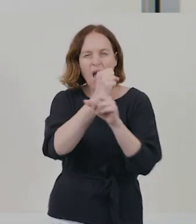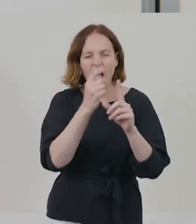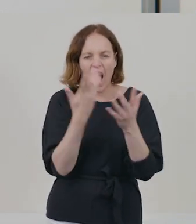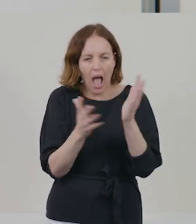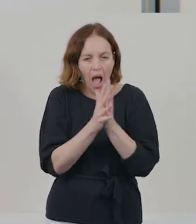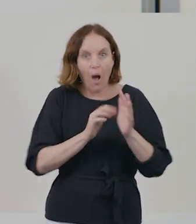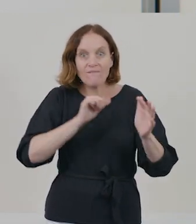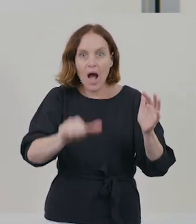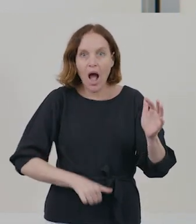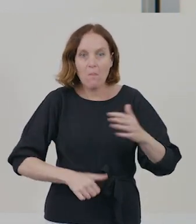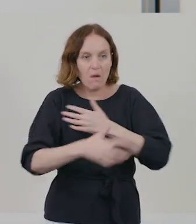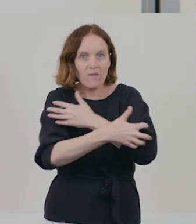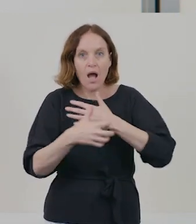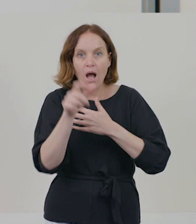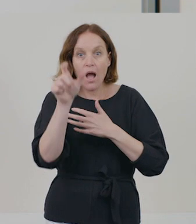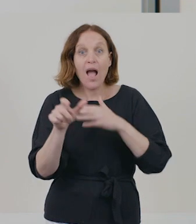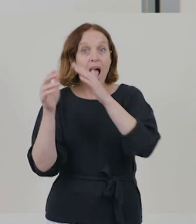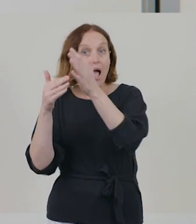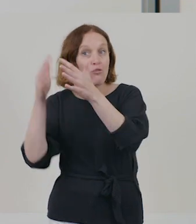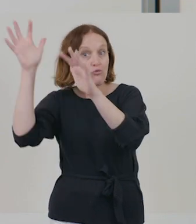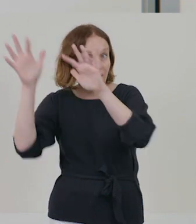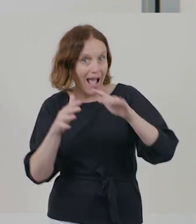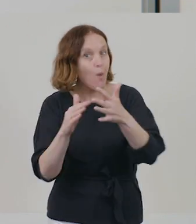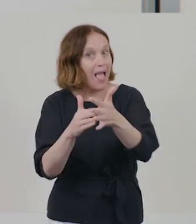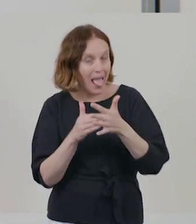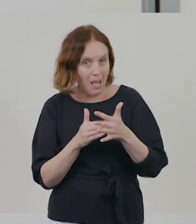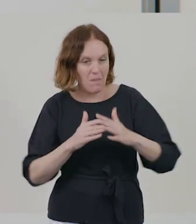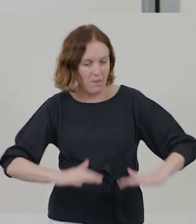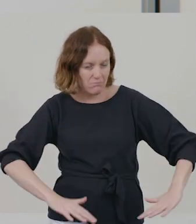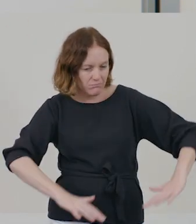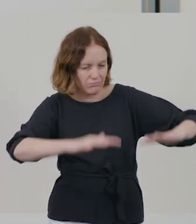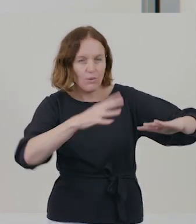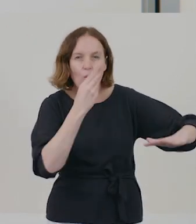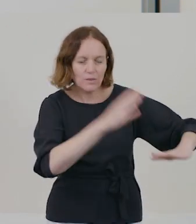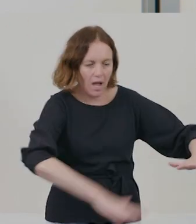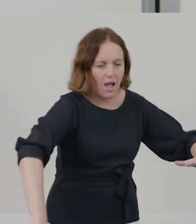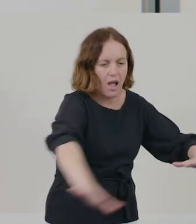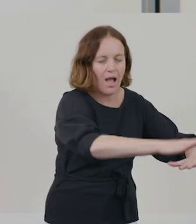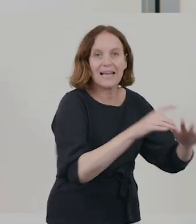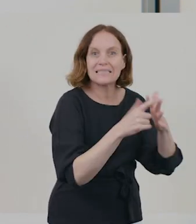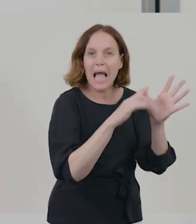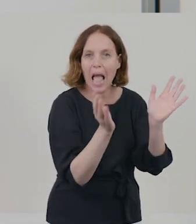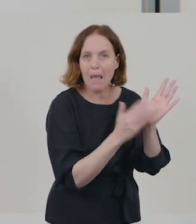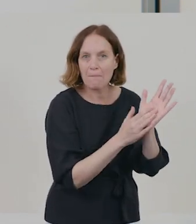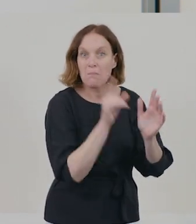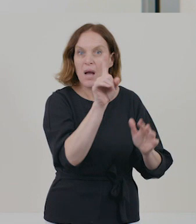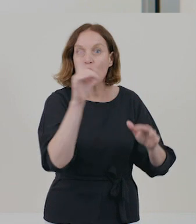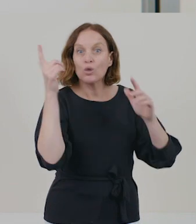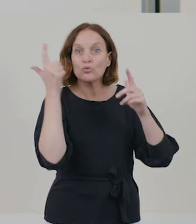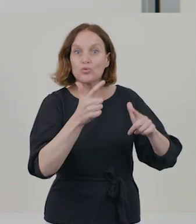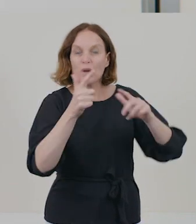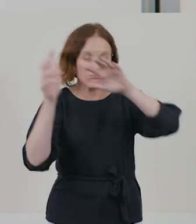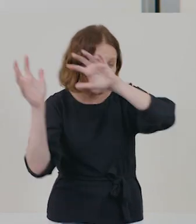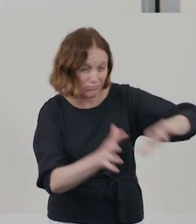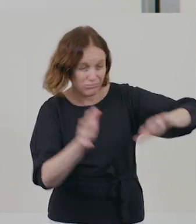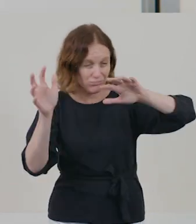on a farmer? Well, some rain would help things to grow. It might fill up the dams as well. But if there was too much rain,